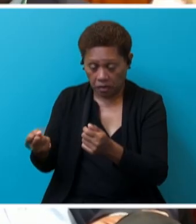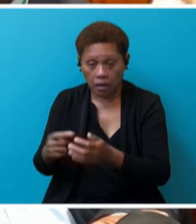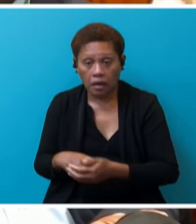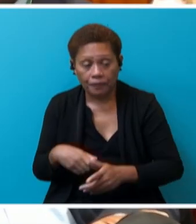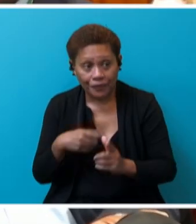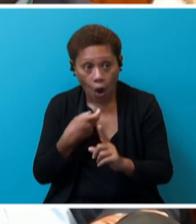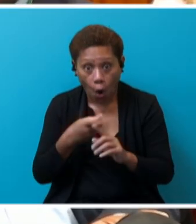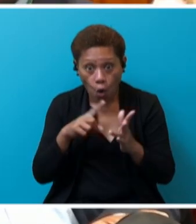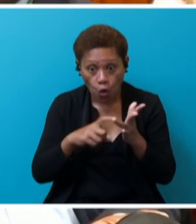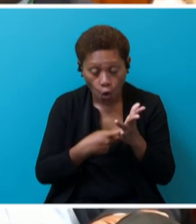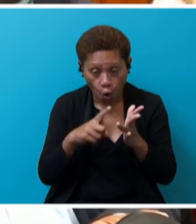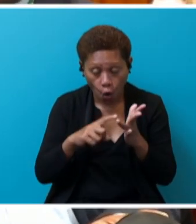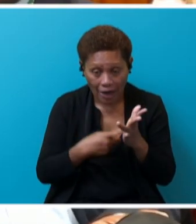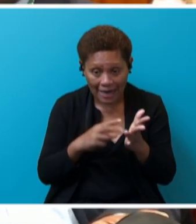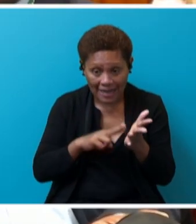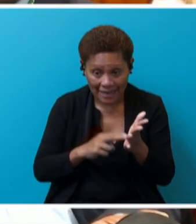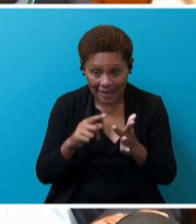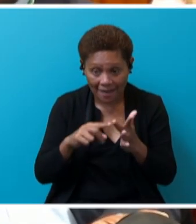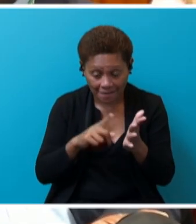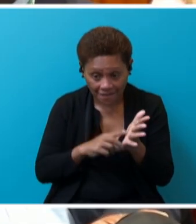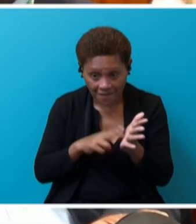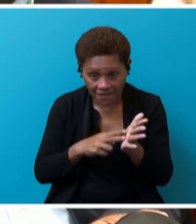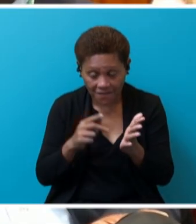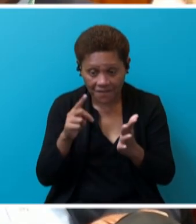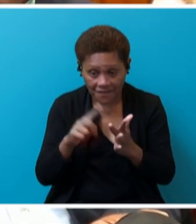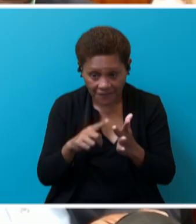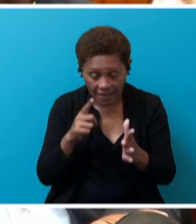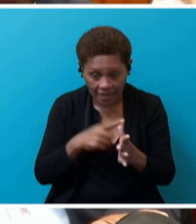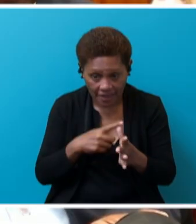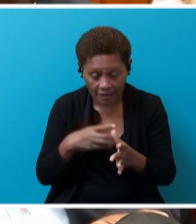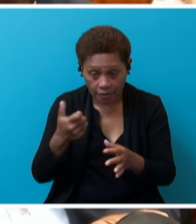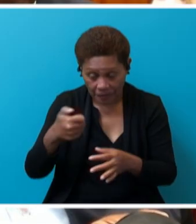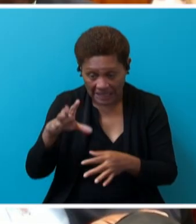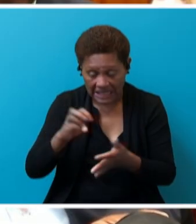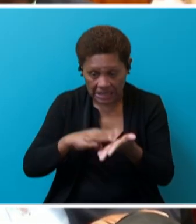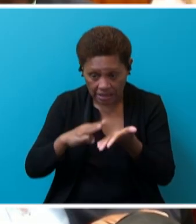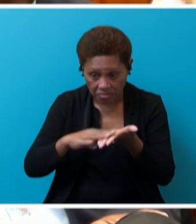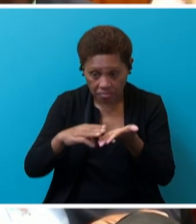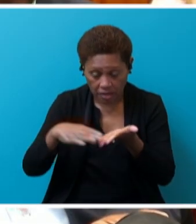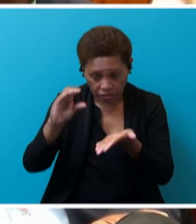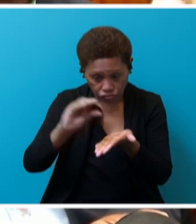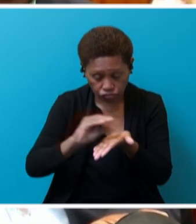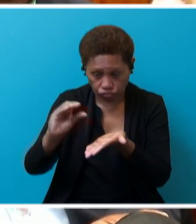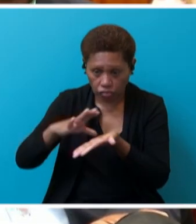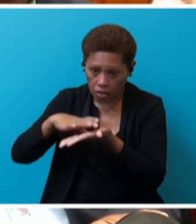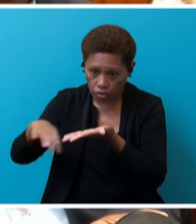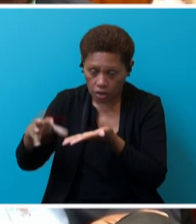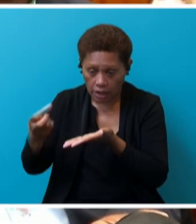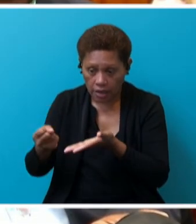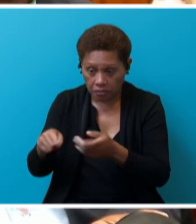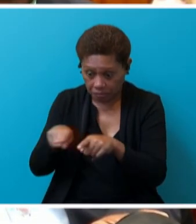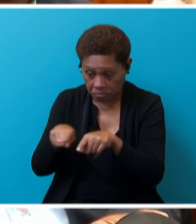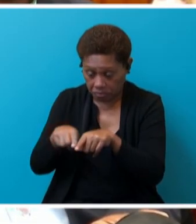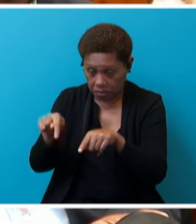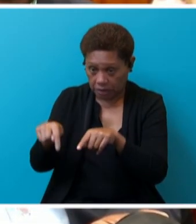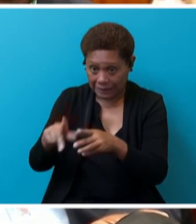to Loki water mains project, valued at $6 million, was also successfully completed under the same scheme. This project has brought